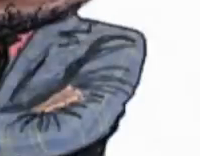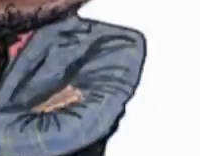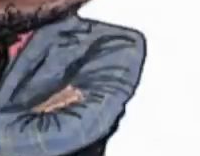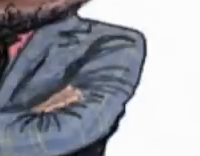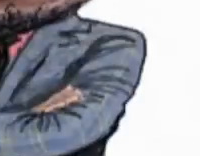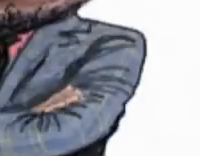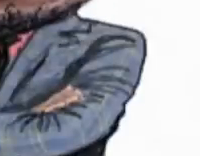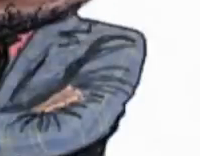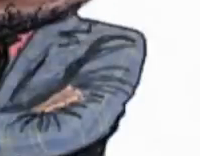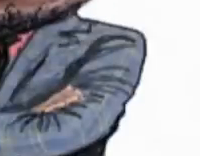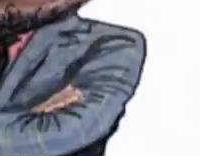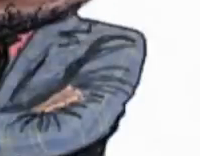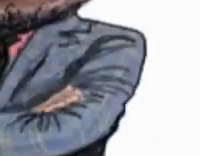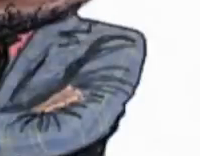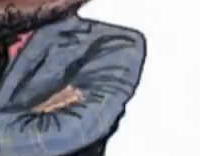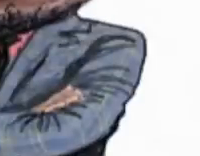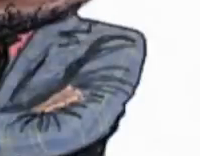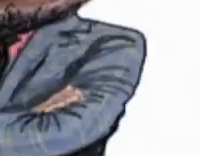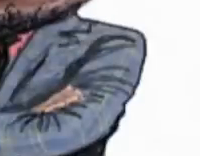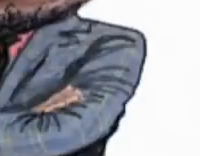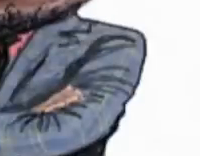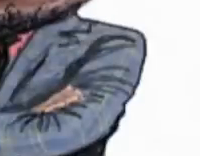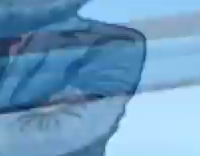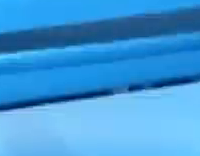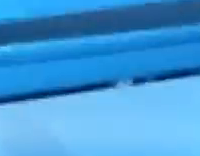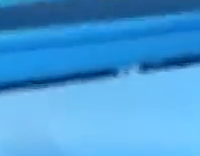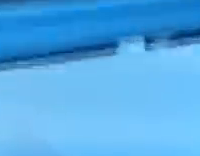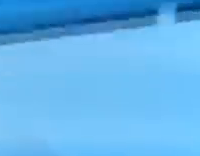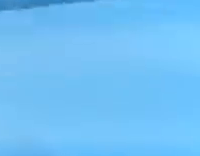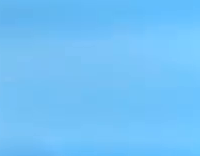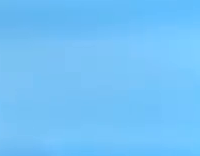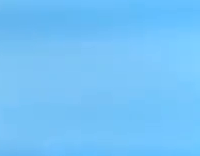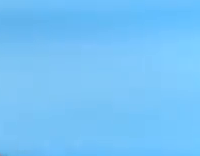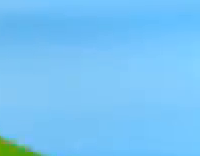at 7:30 p.m. only on NTV.